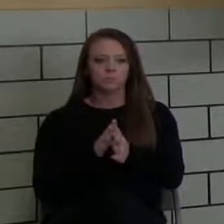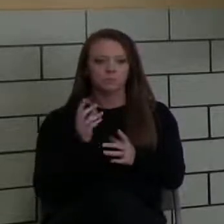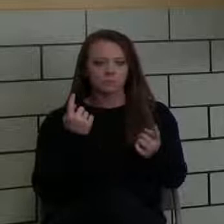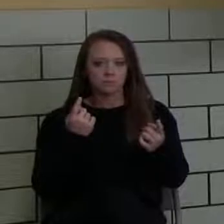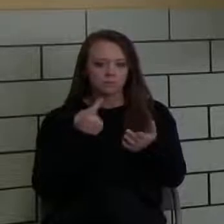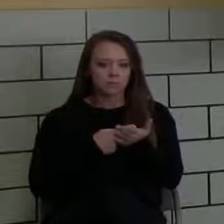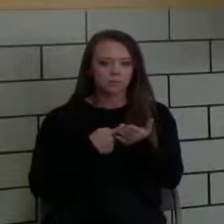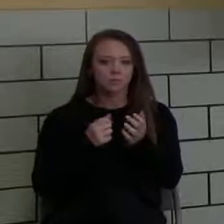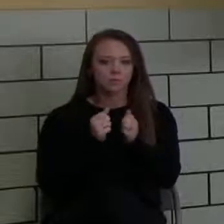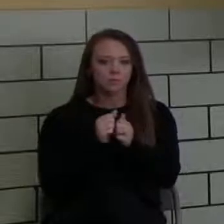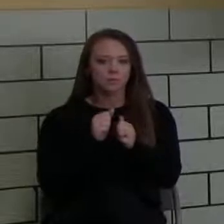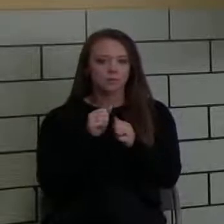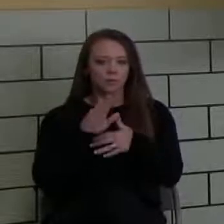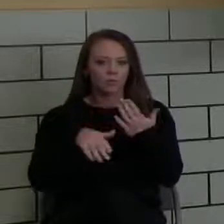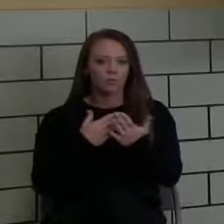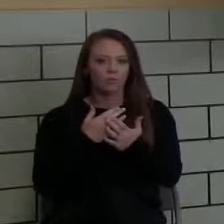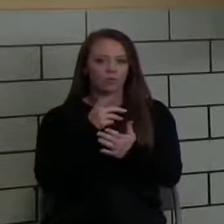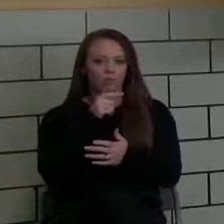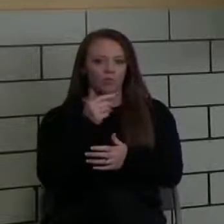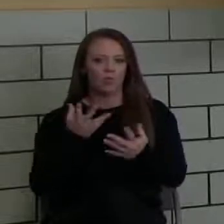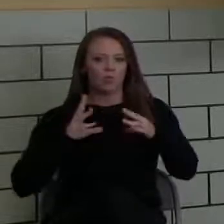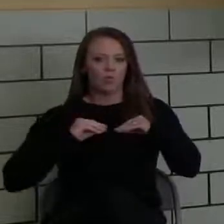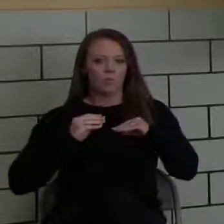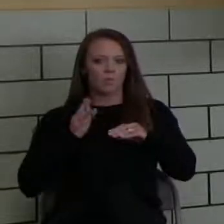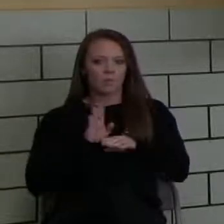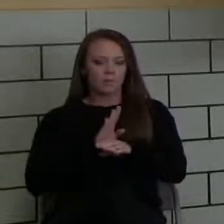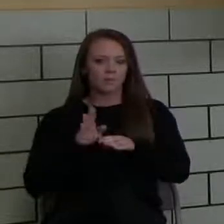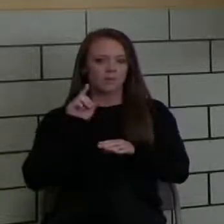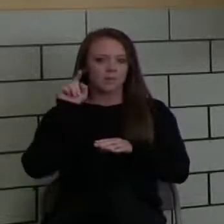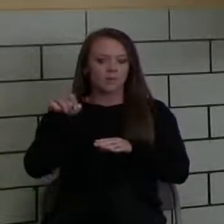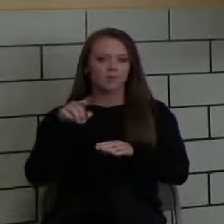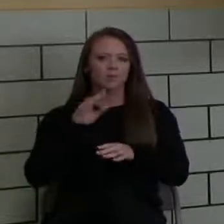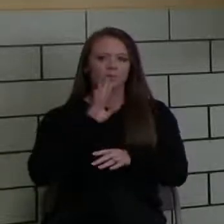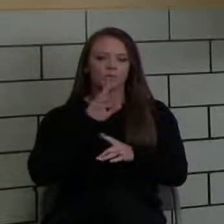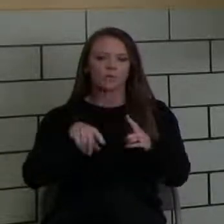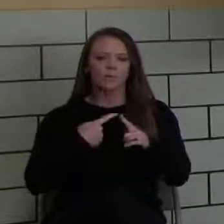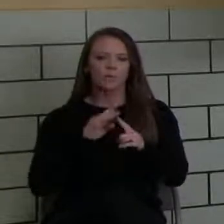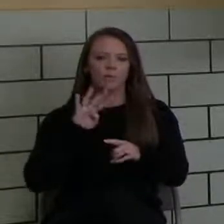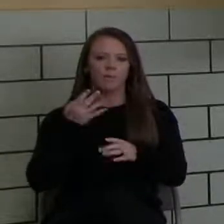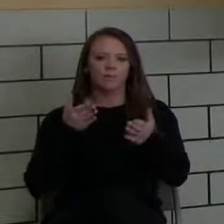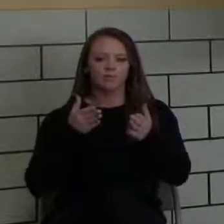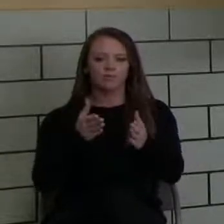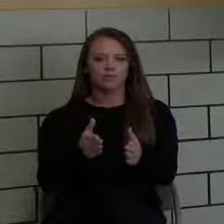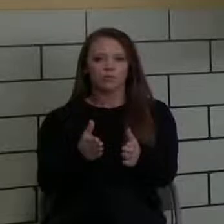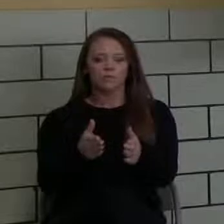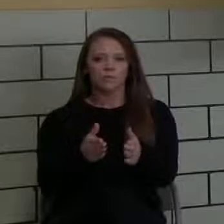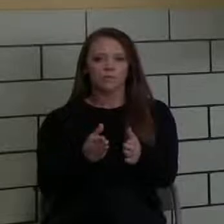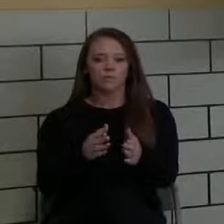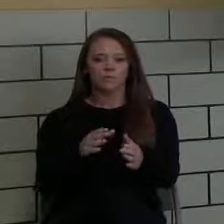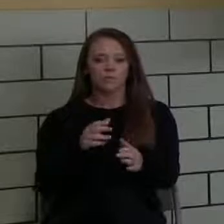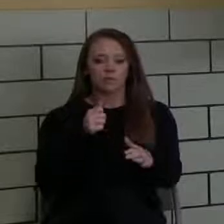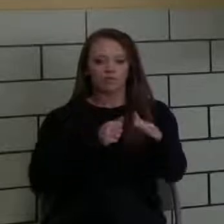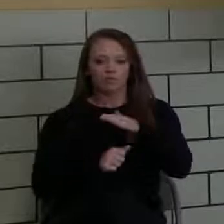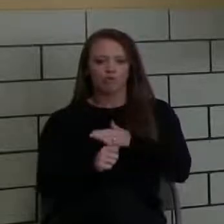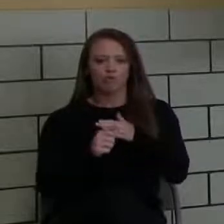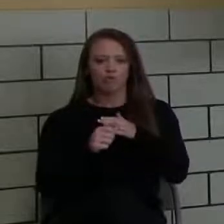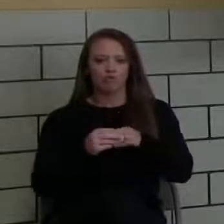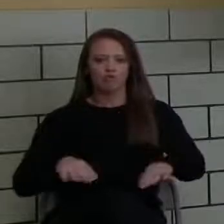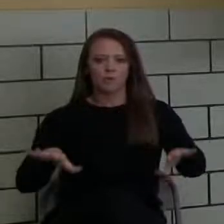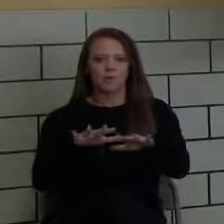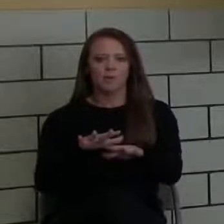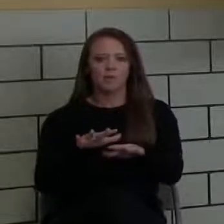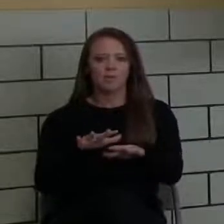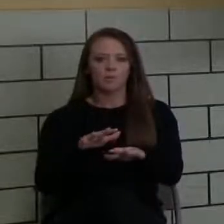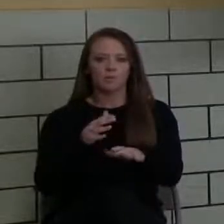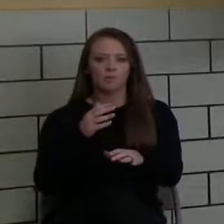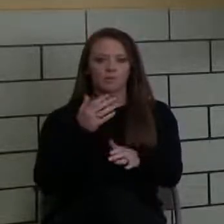This is kind of our first run at this. So we talked about 4th Street and undergrounding, placing the utilities underground. So there's going to be some